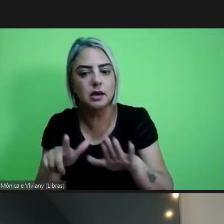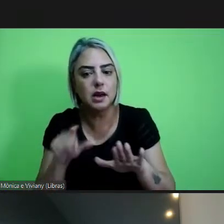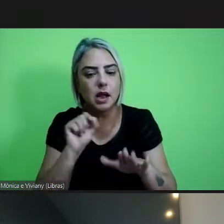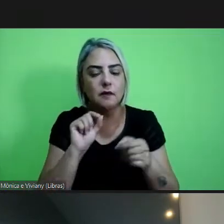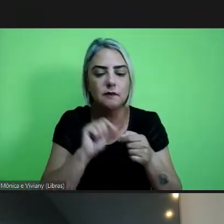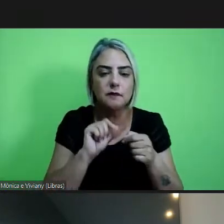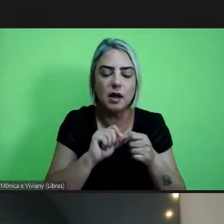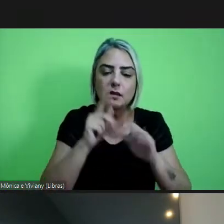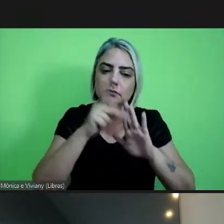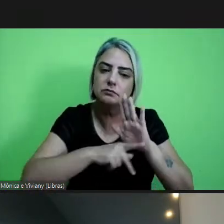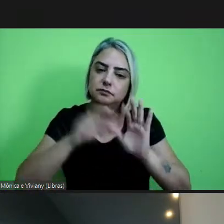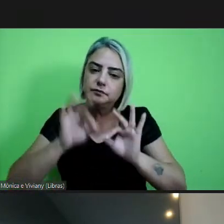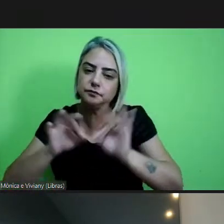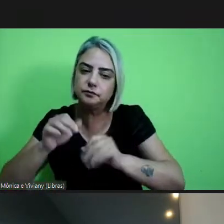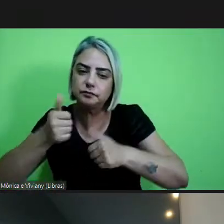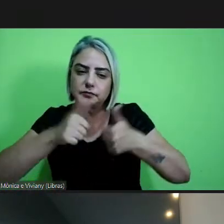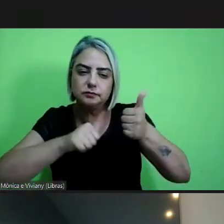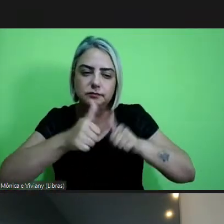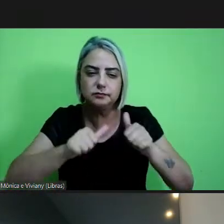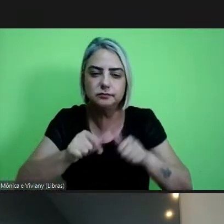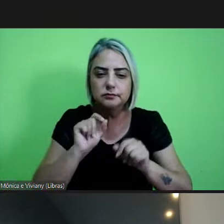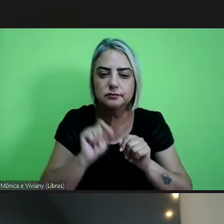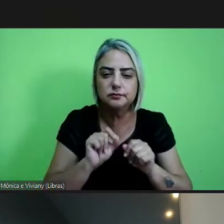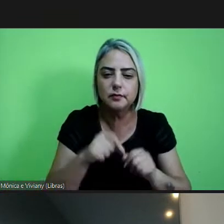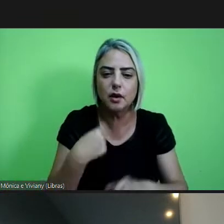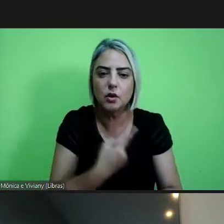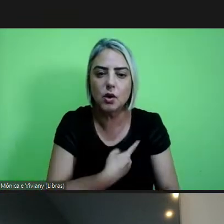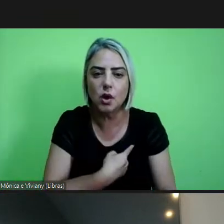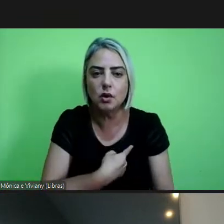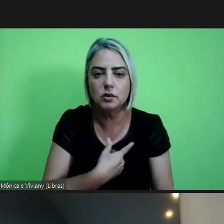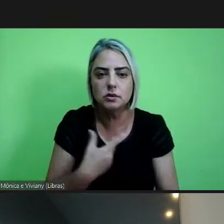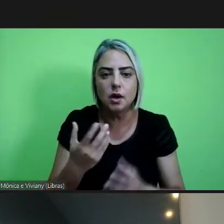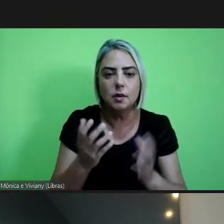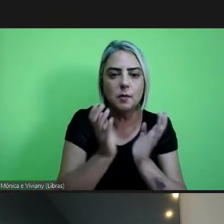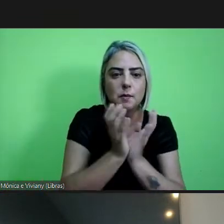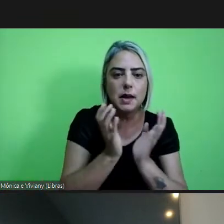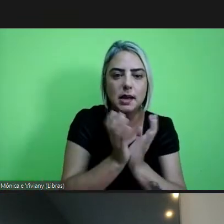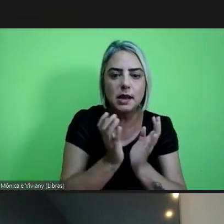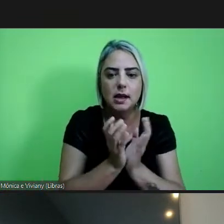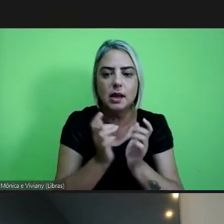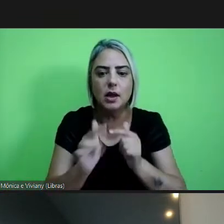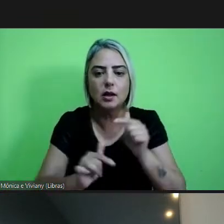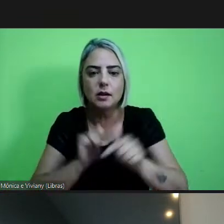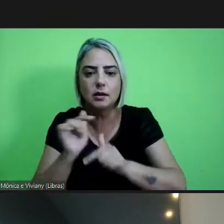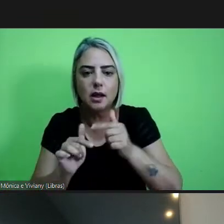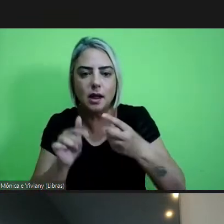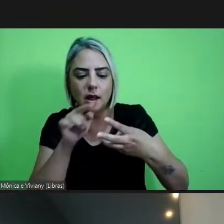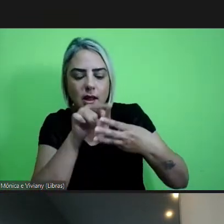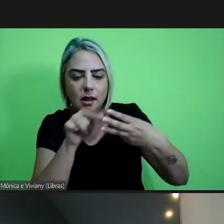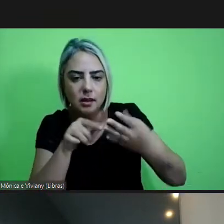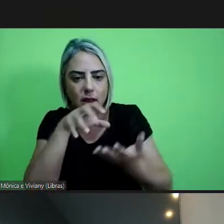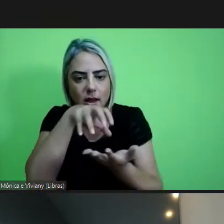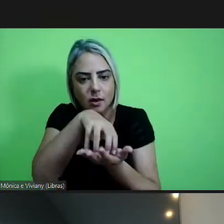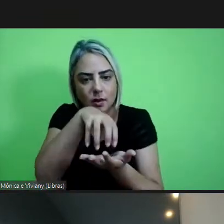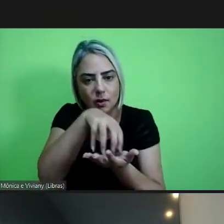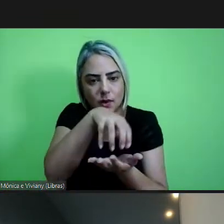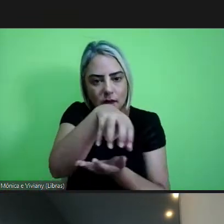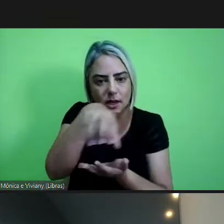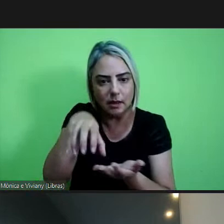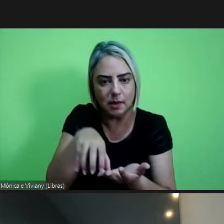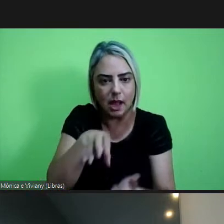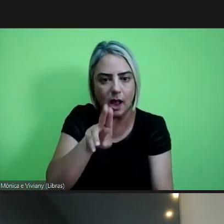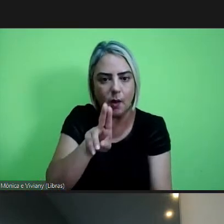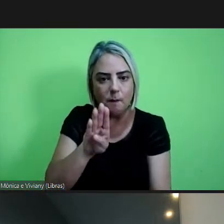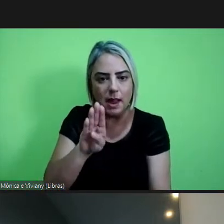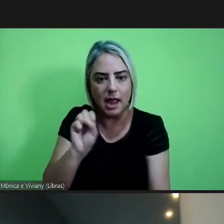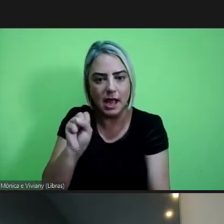this meeting, we plan, we assess. Since we are a team that work